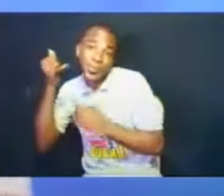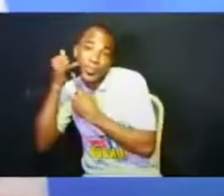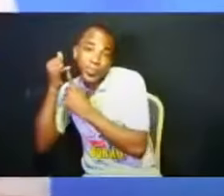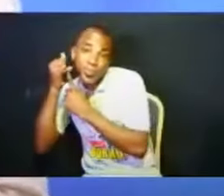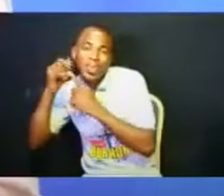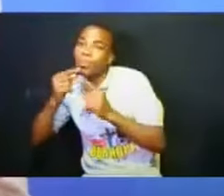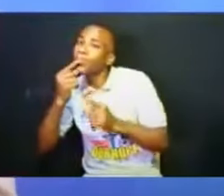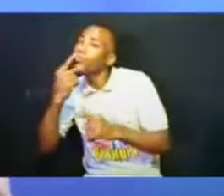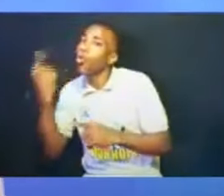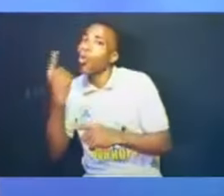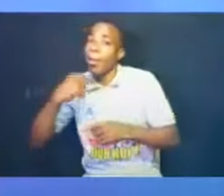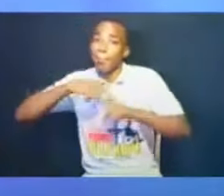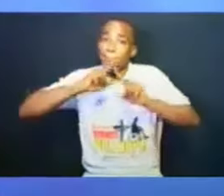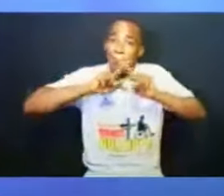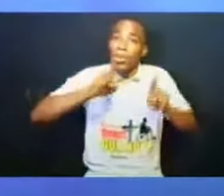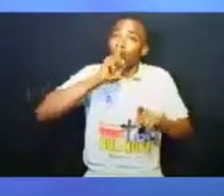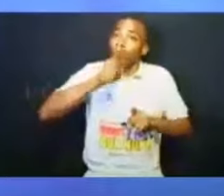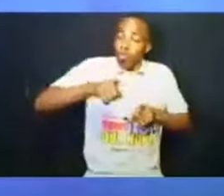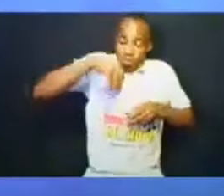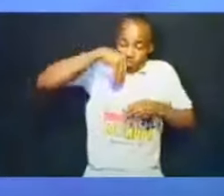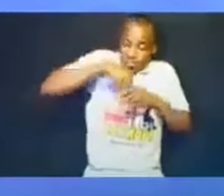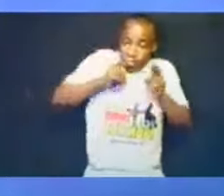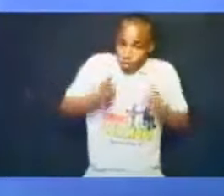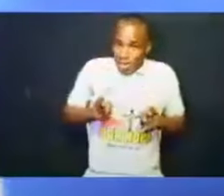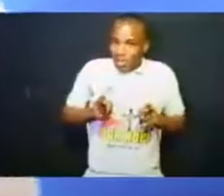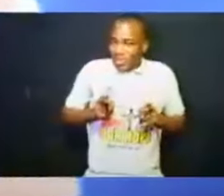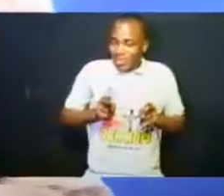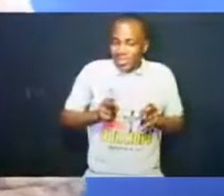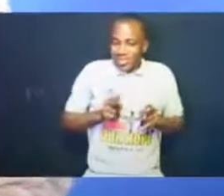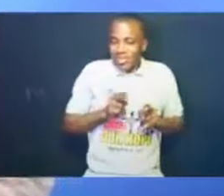contributing. The real man is standing aside the